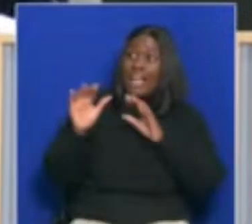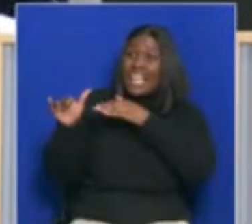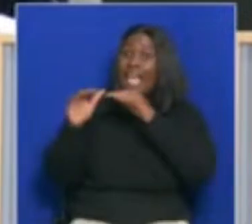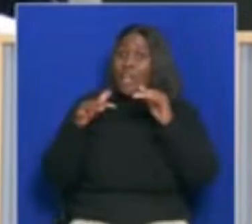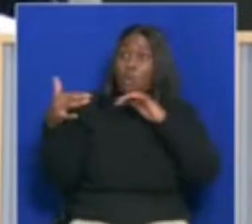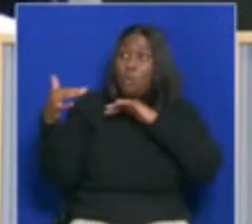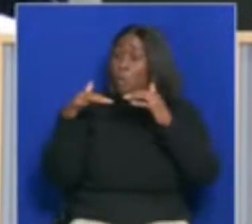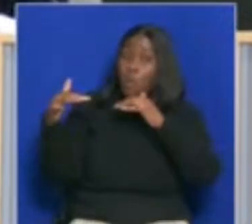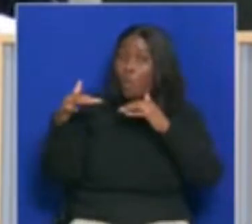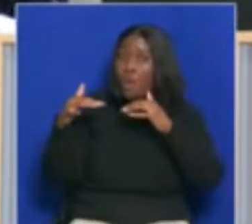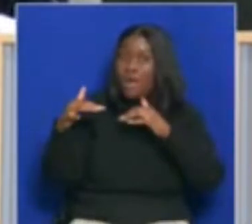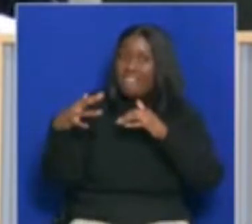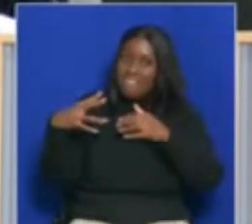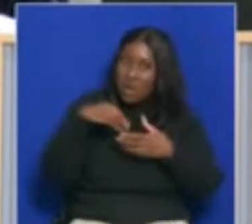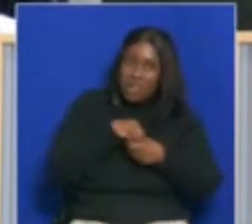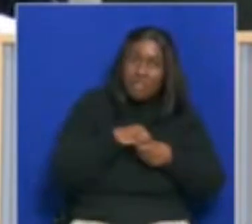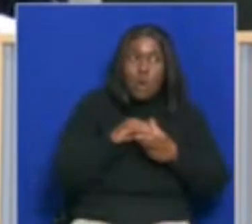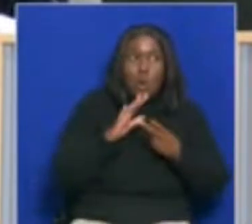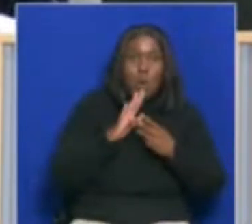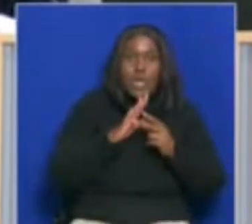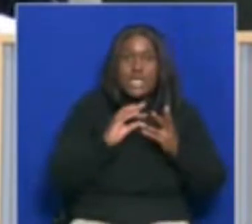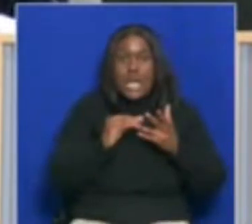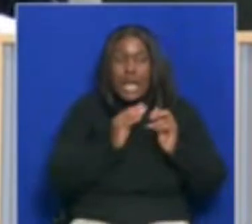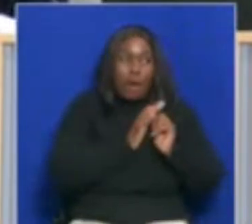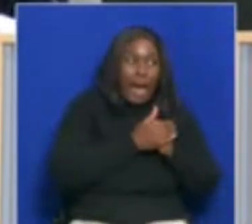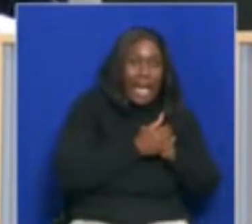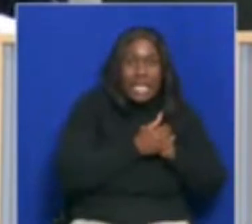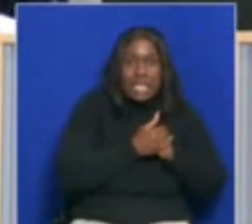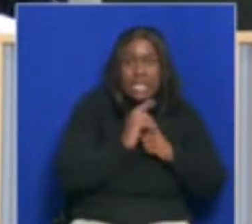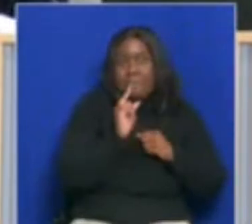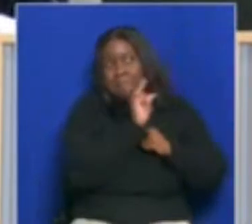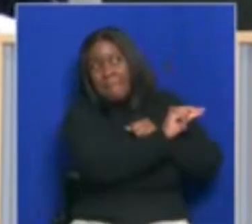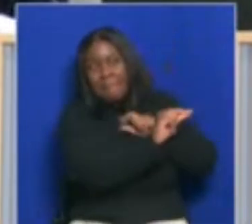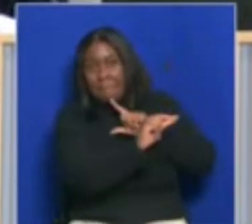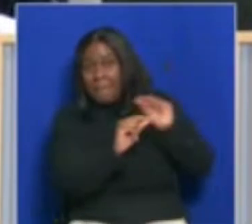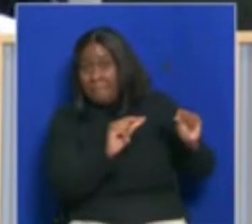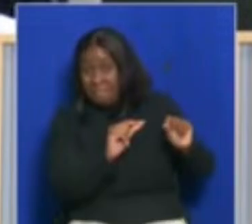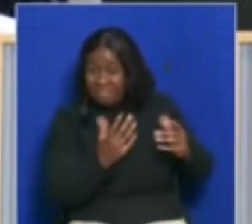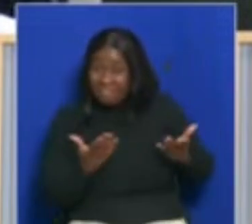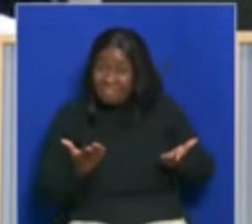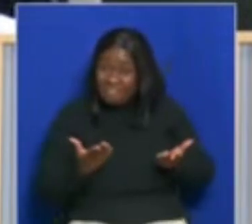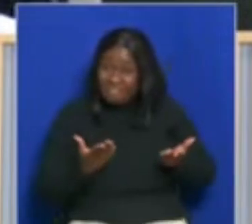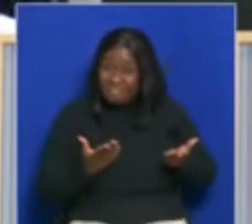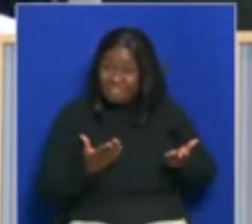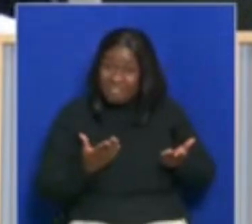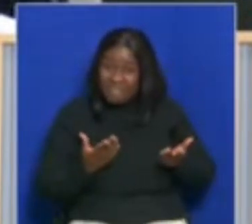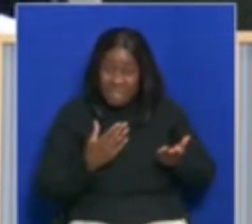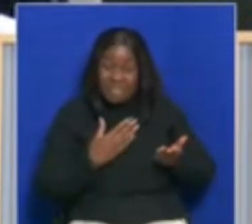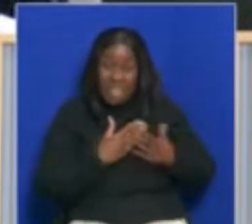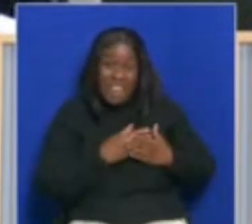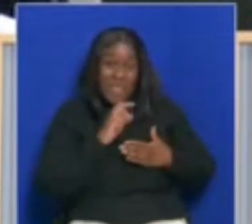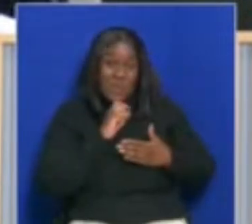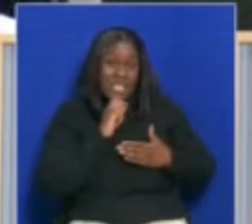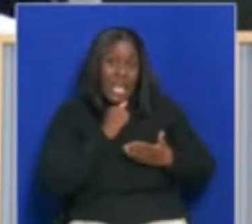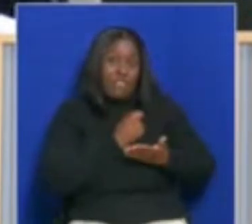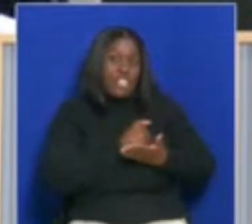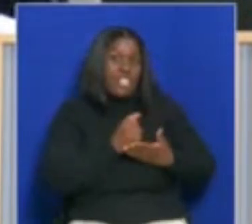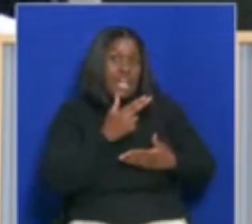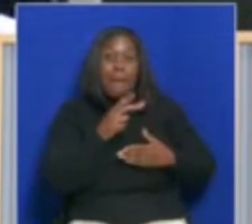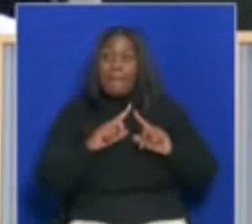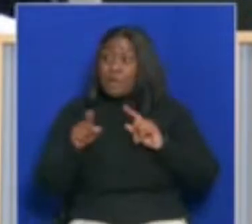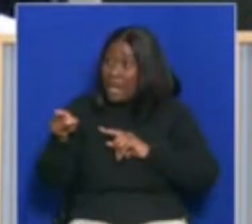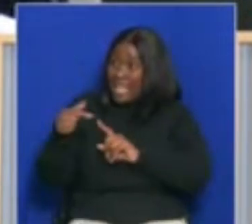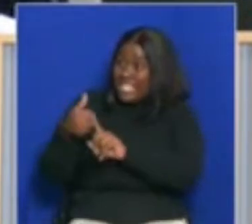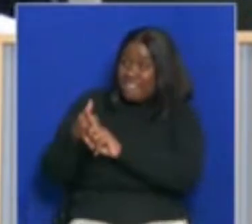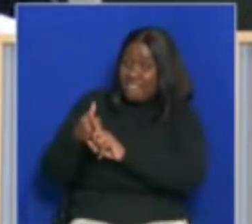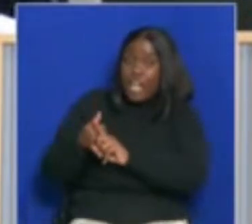possibly could even have been fugitives from the law. So you can say that about you, perhaps. Okay. And you are